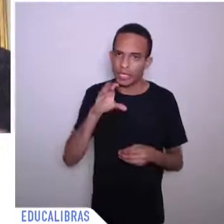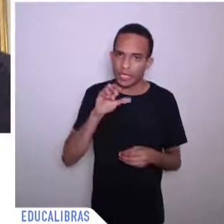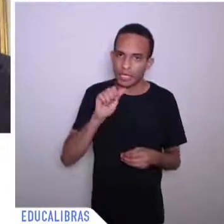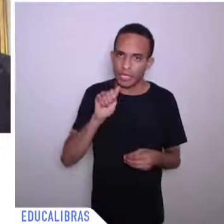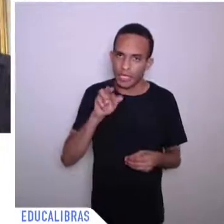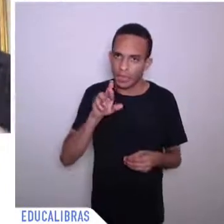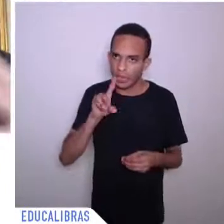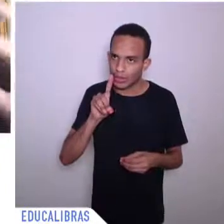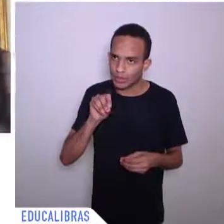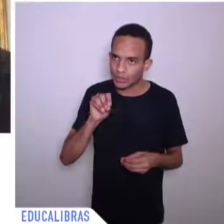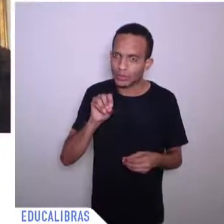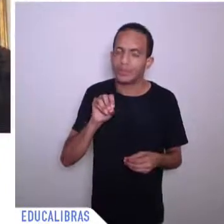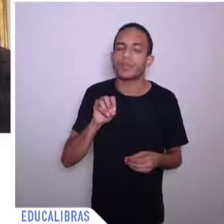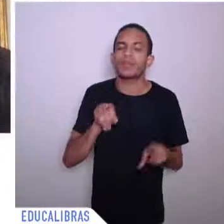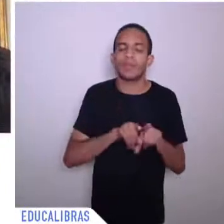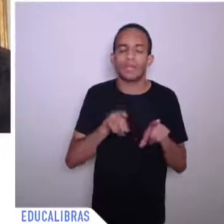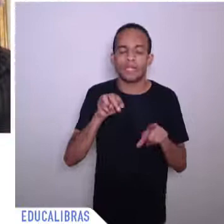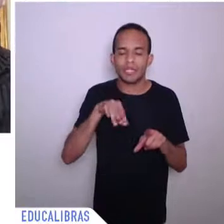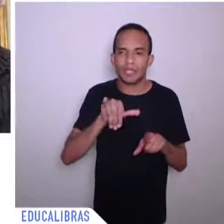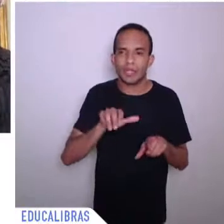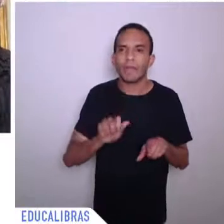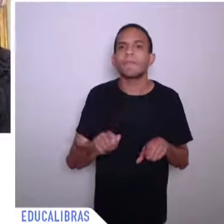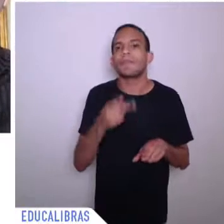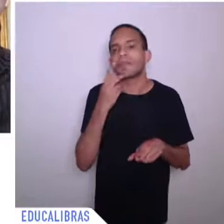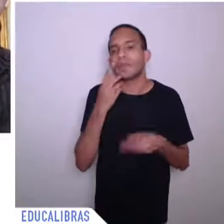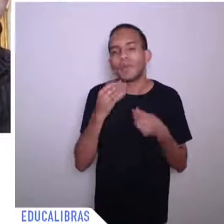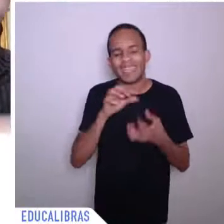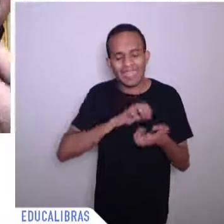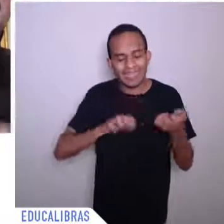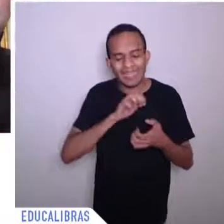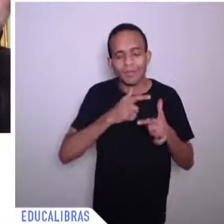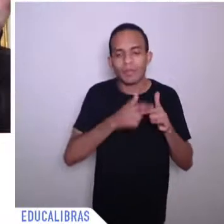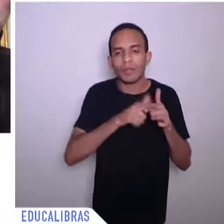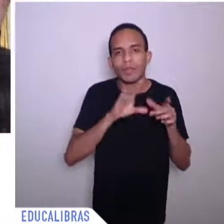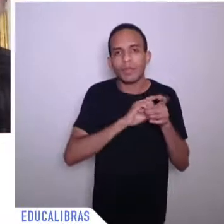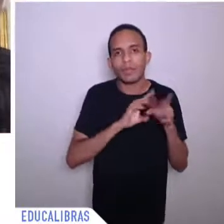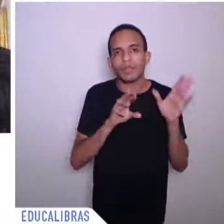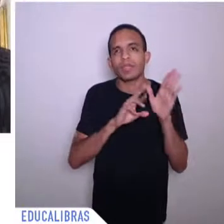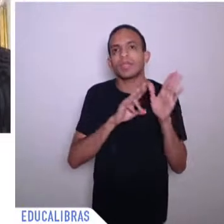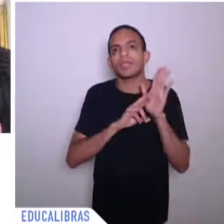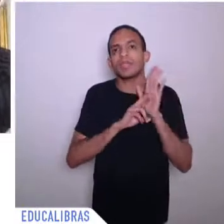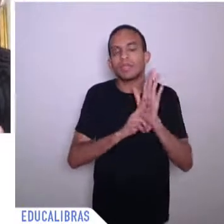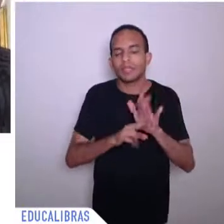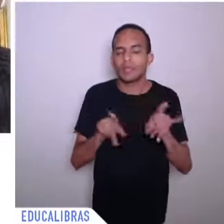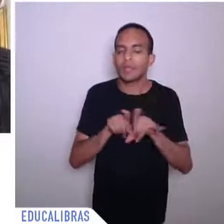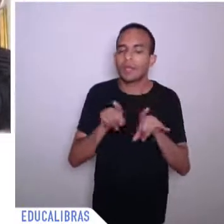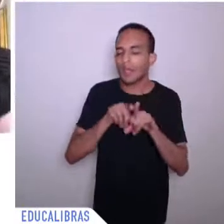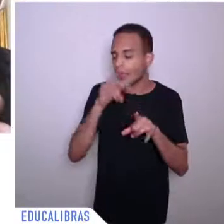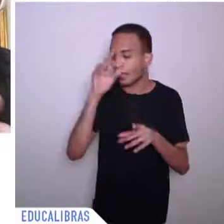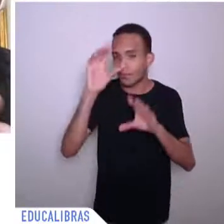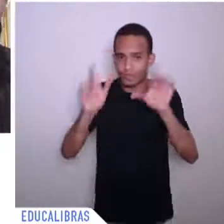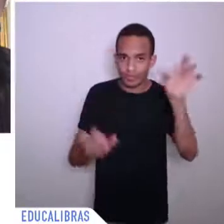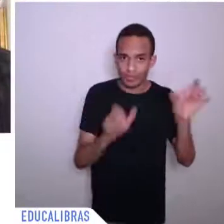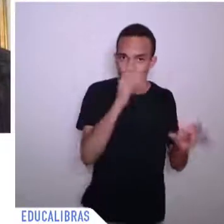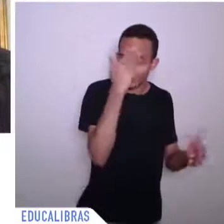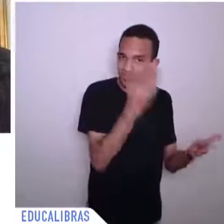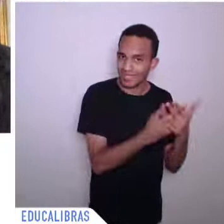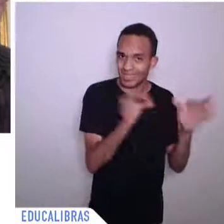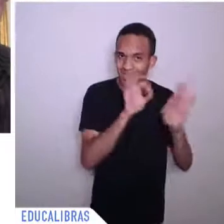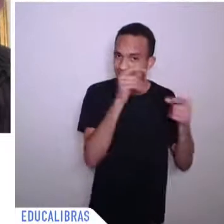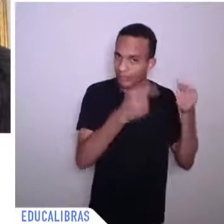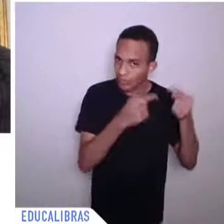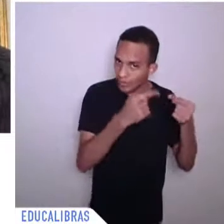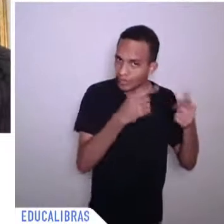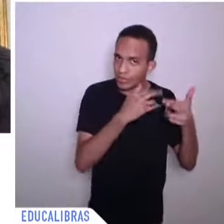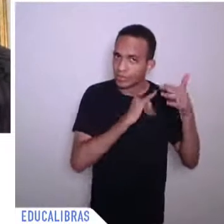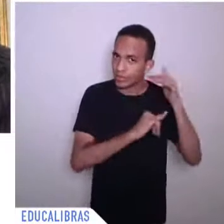Claudio, to link everything you've said before regarding the